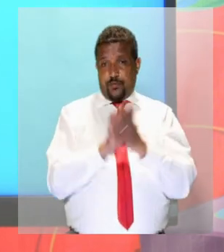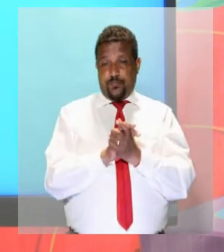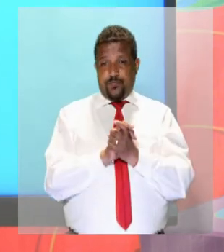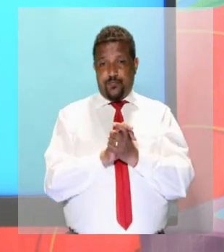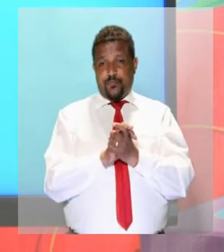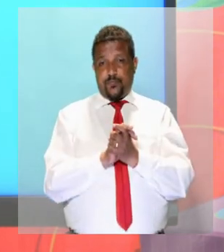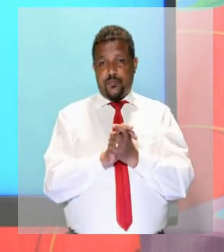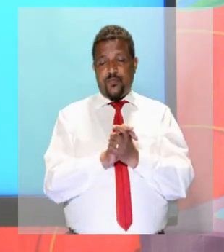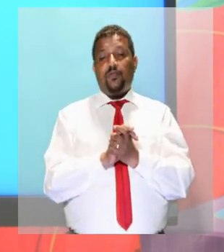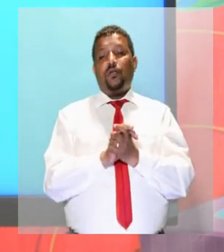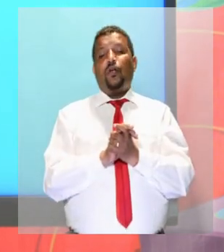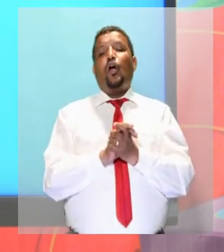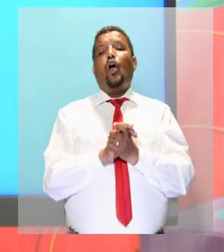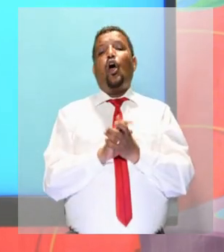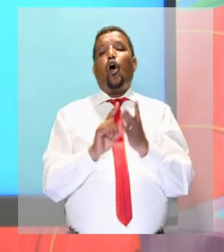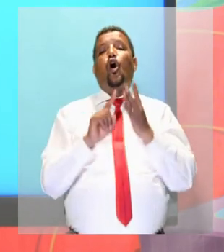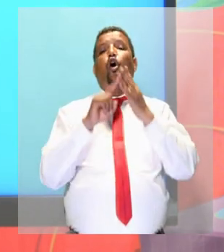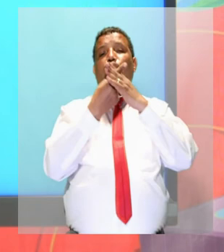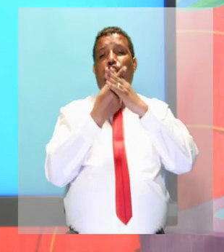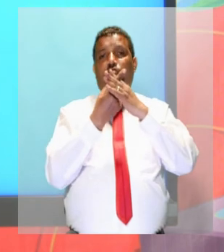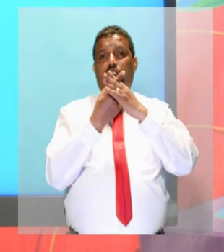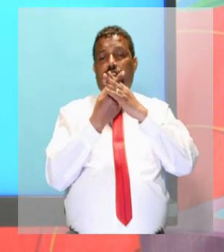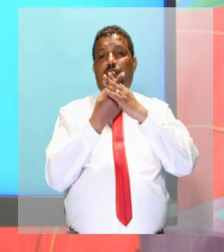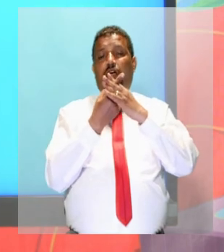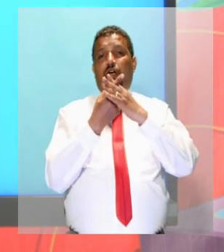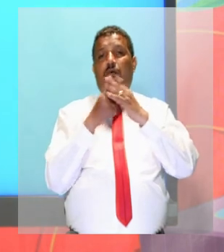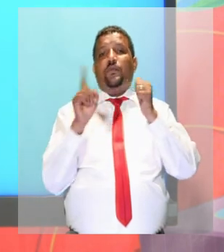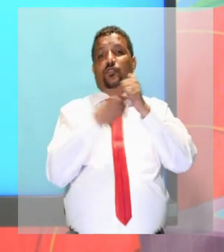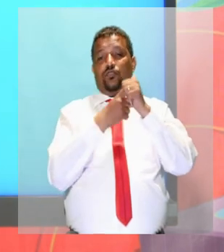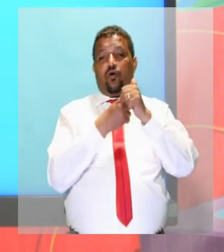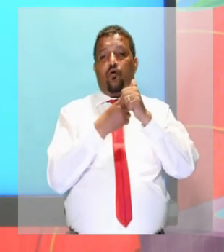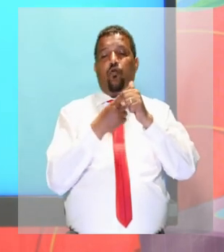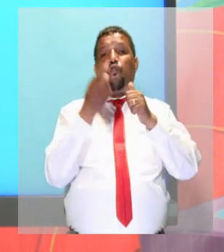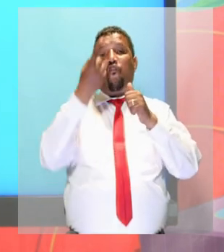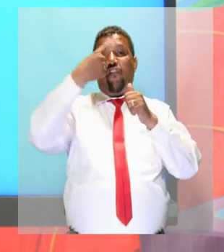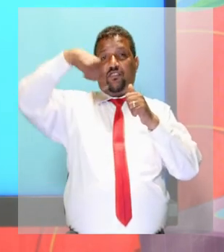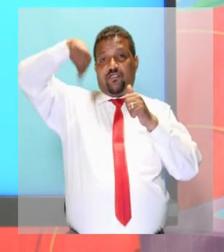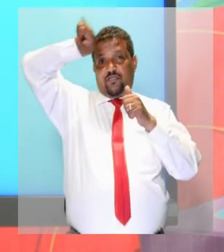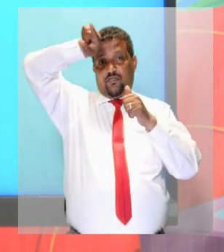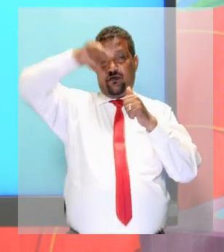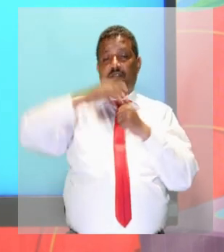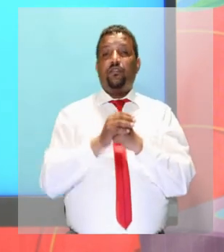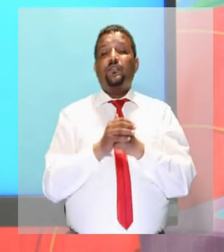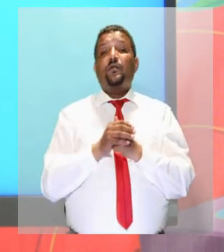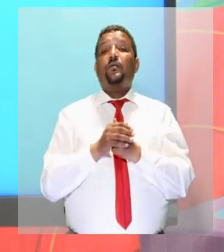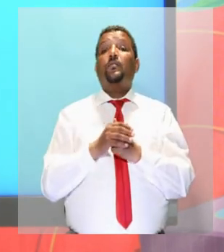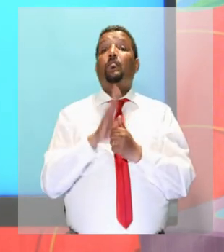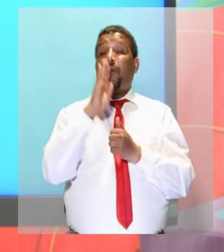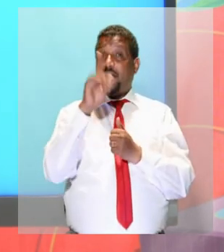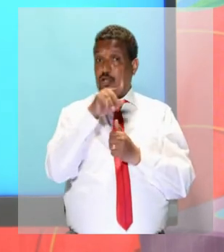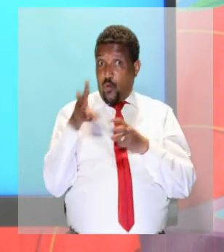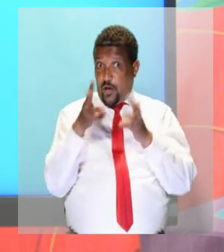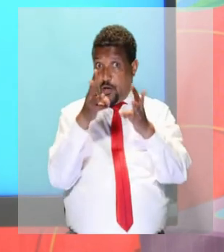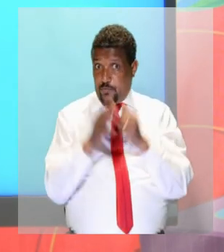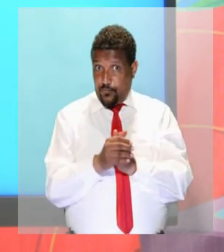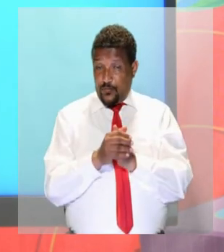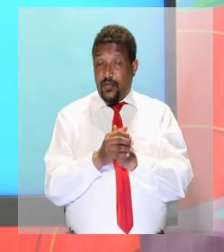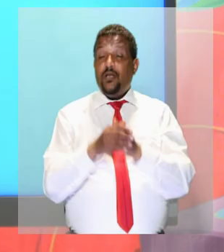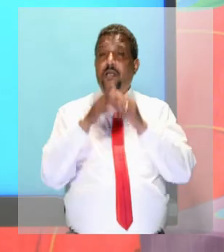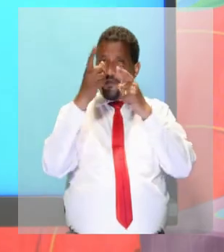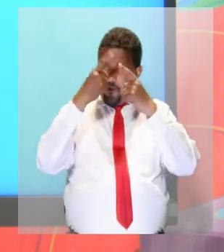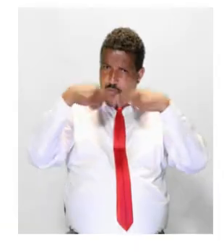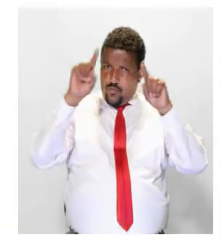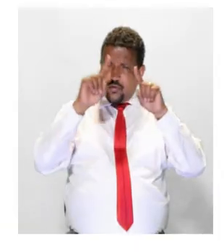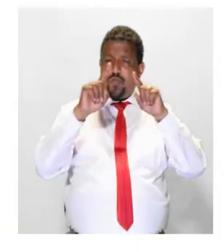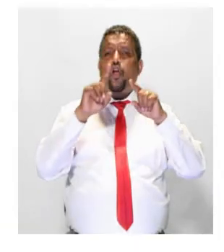origin. When we see from the origin, we get such a curve which is convex to the origin. By the way, indifference curves are